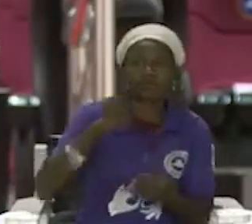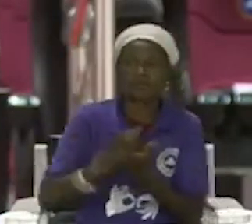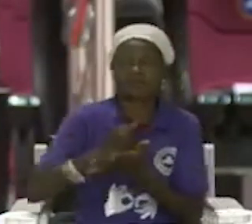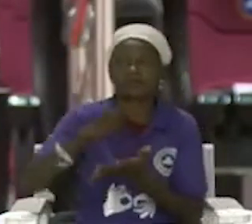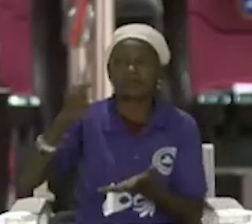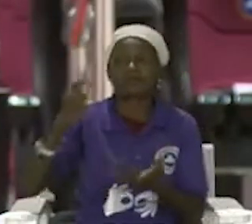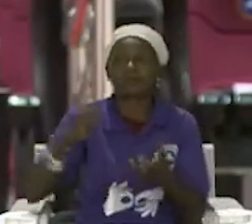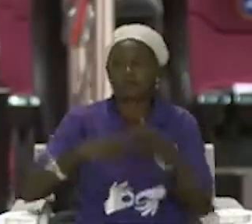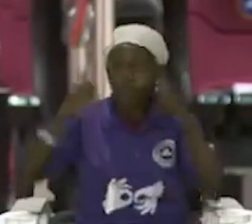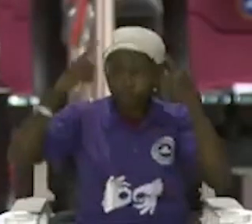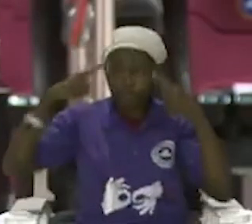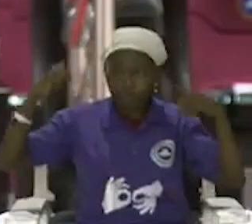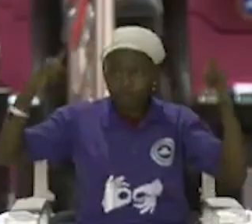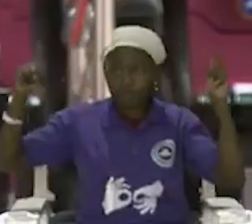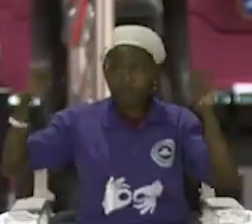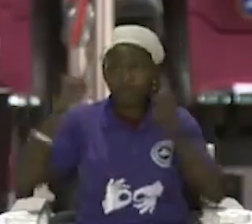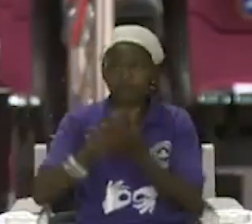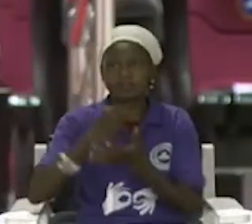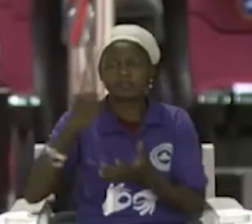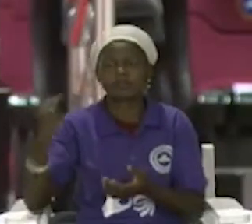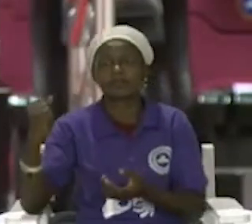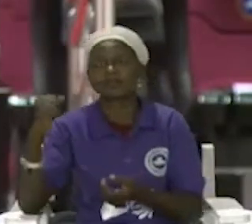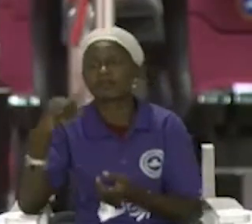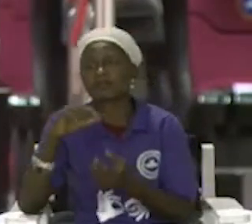to succeed.